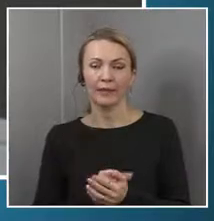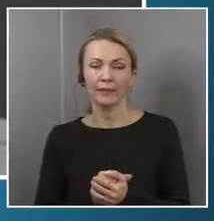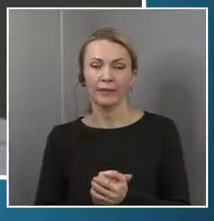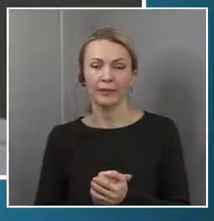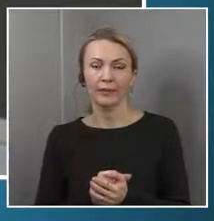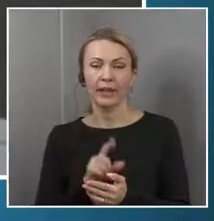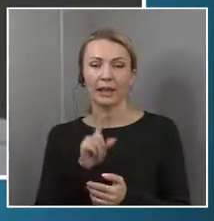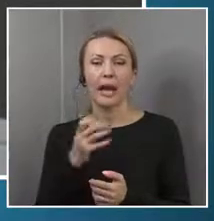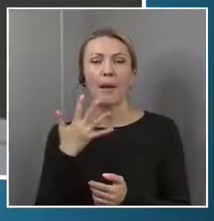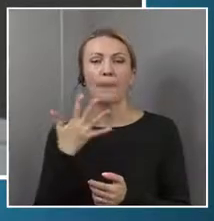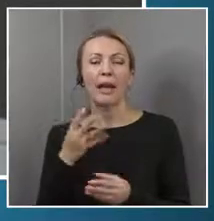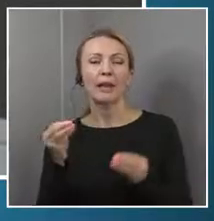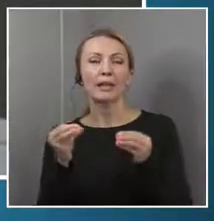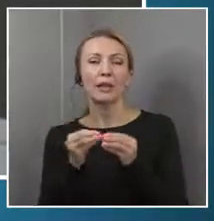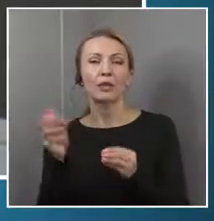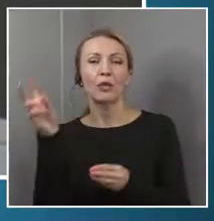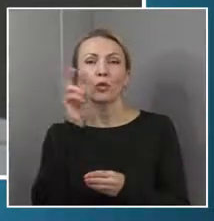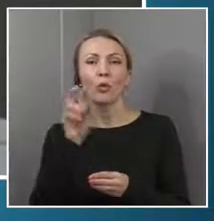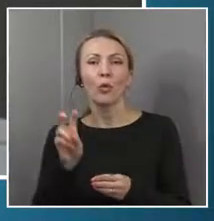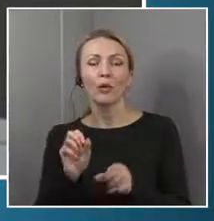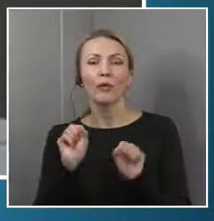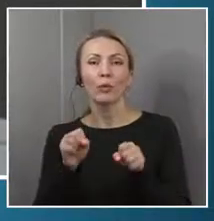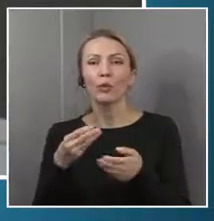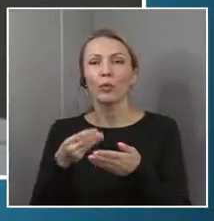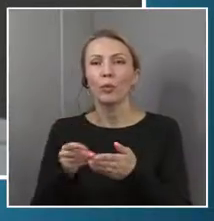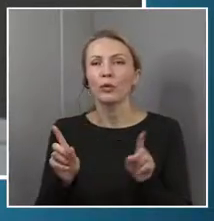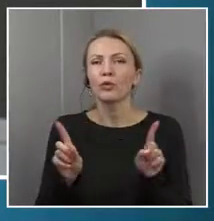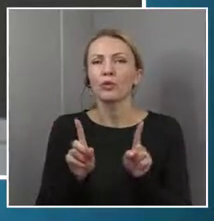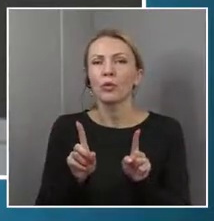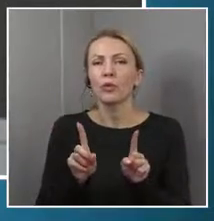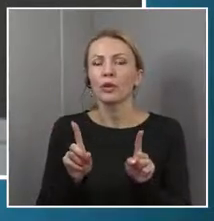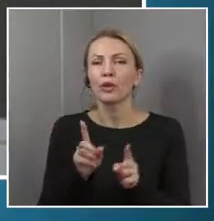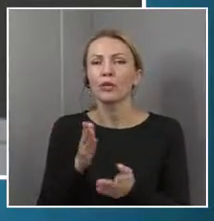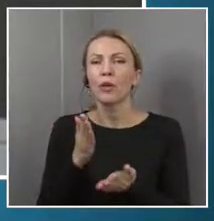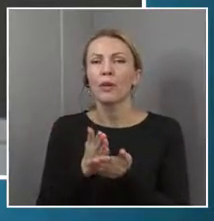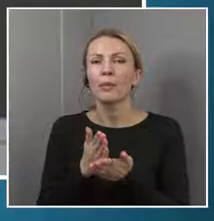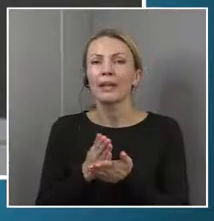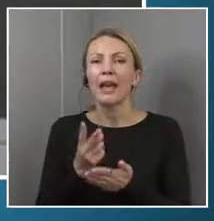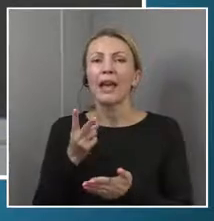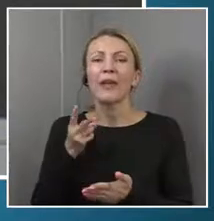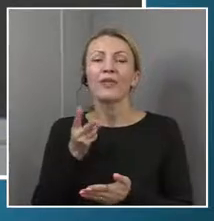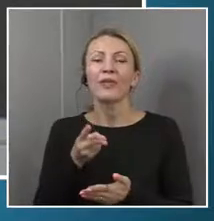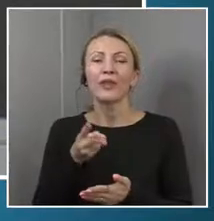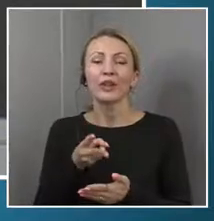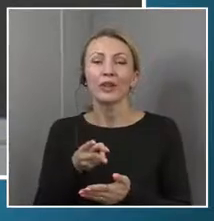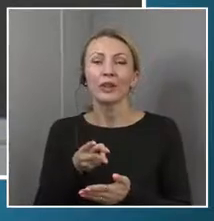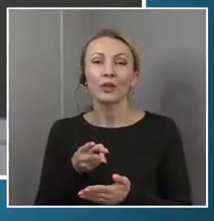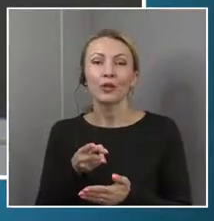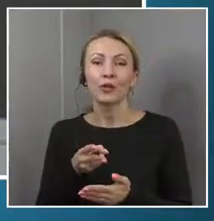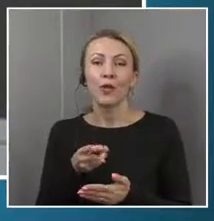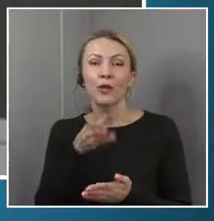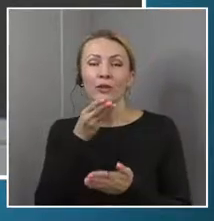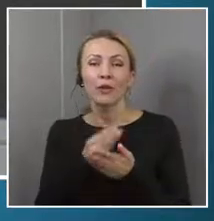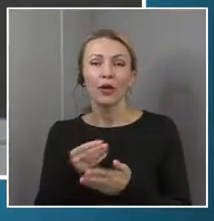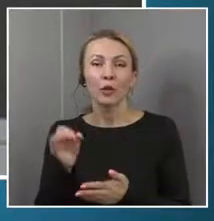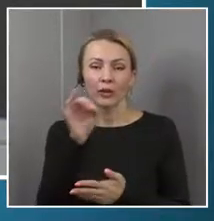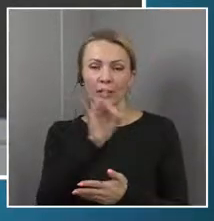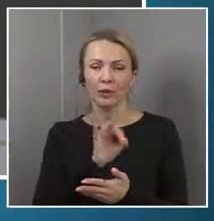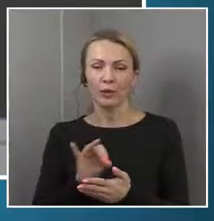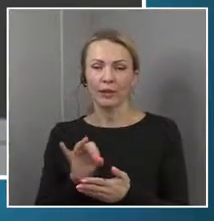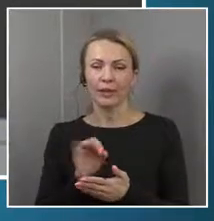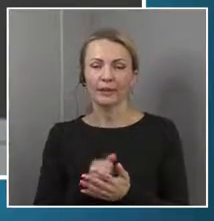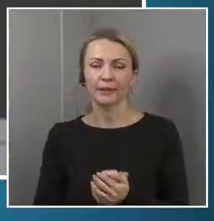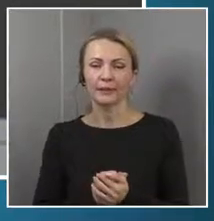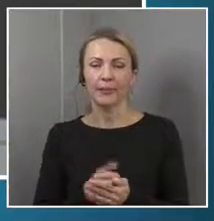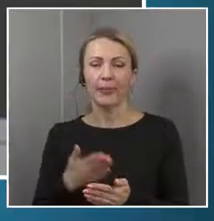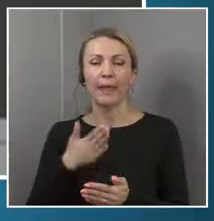buy of rubles. You can still buy an ancient Greek coin that is 2,000 years